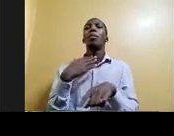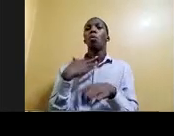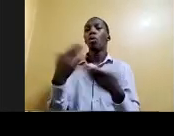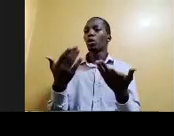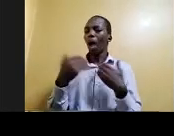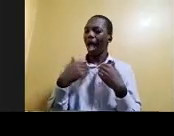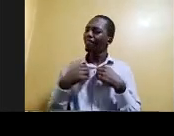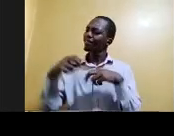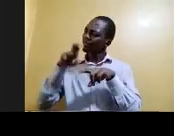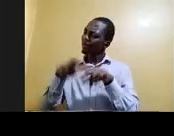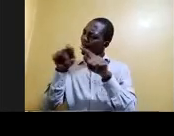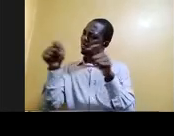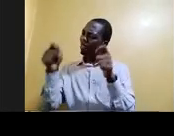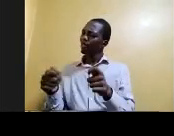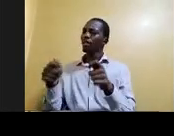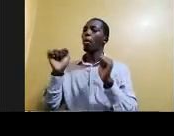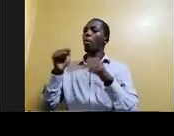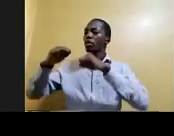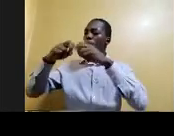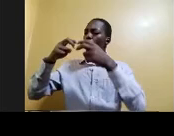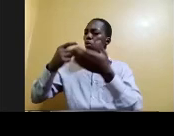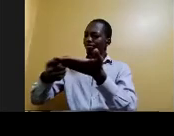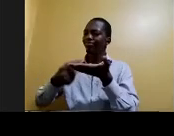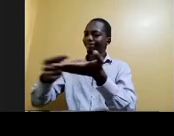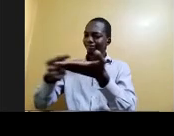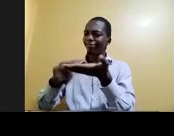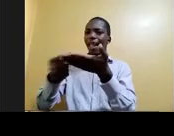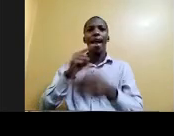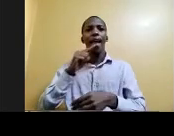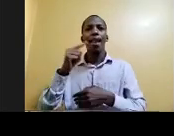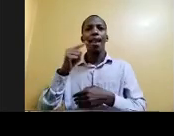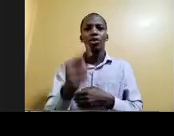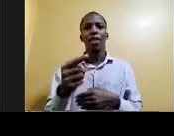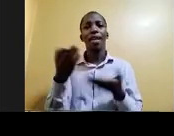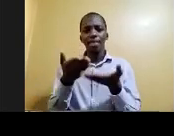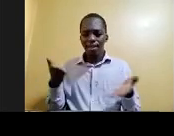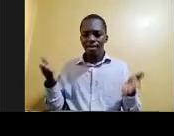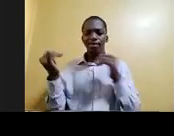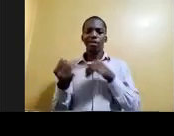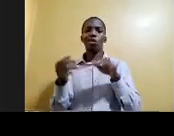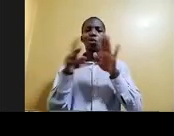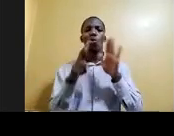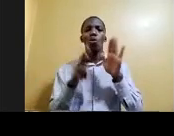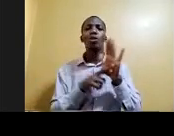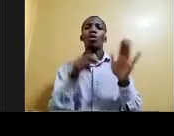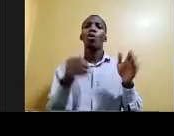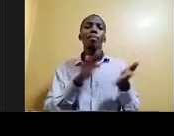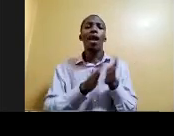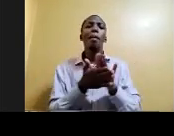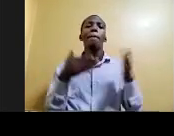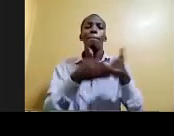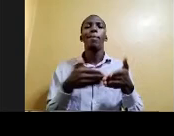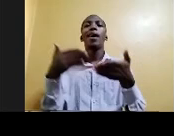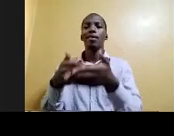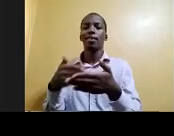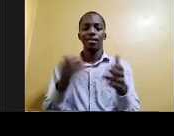table to be able to discuss them and ensure that these new rules actually do not become these barriers. And next slide, please. Just to